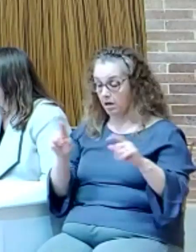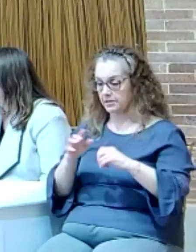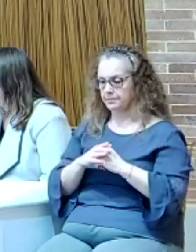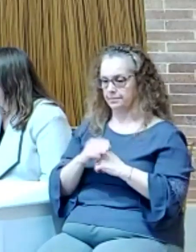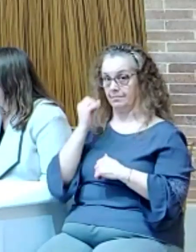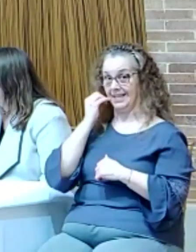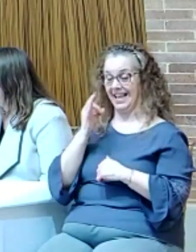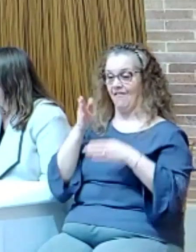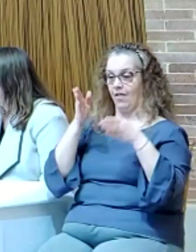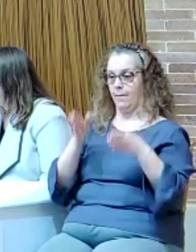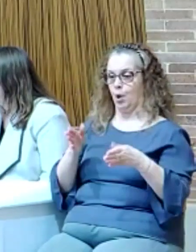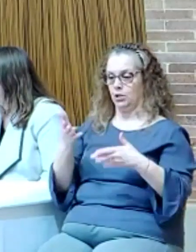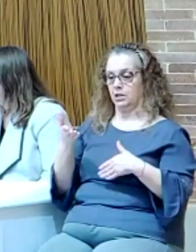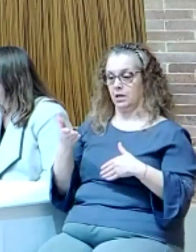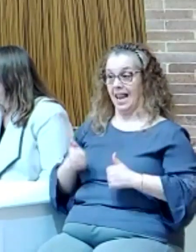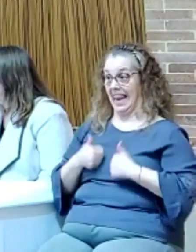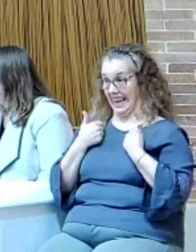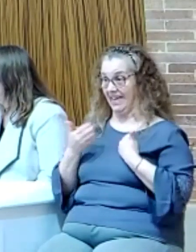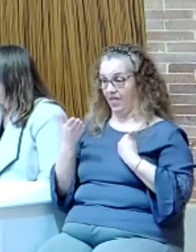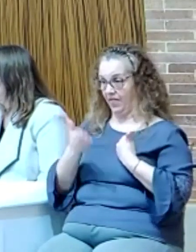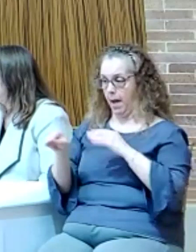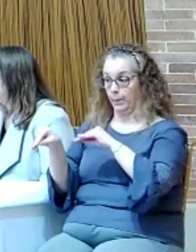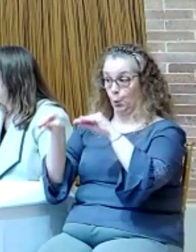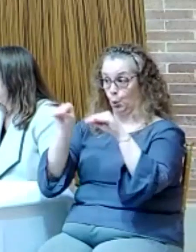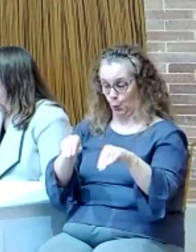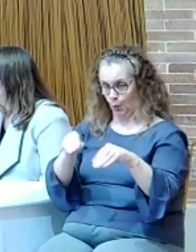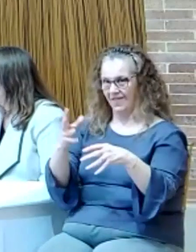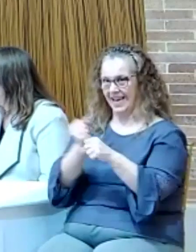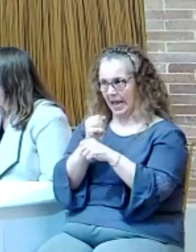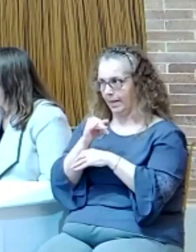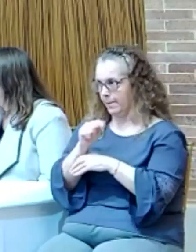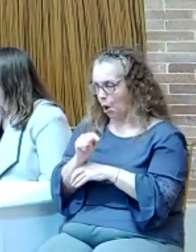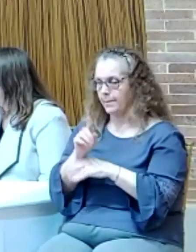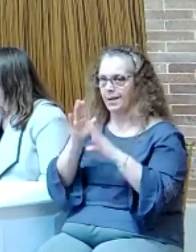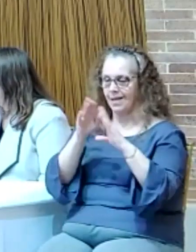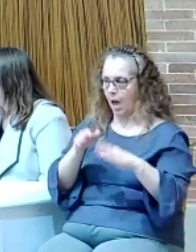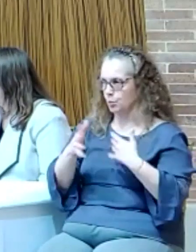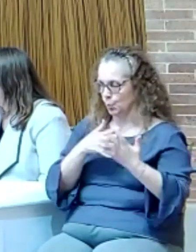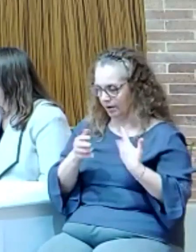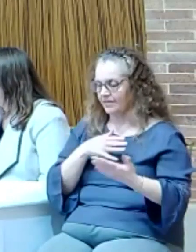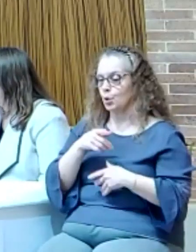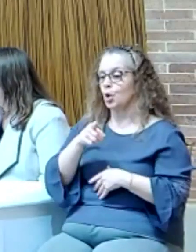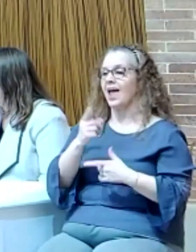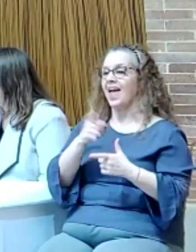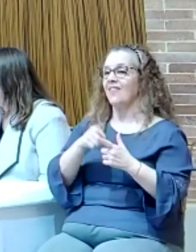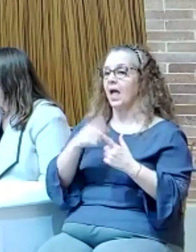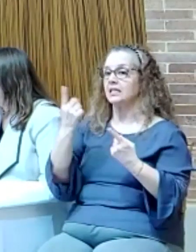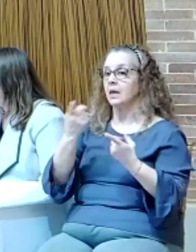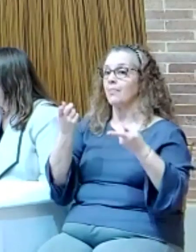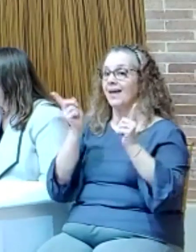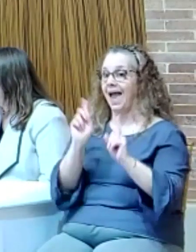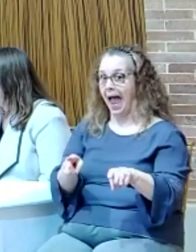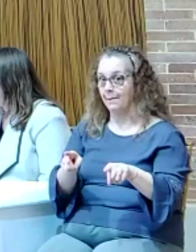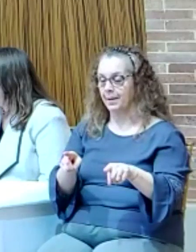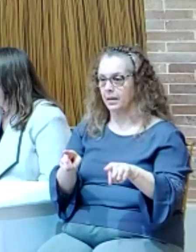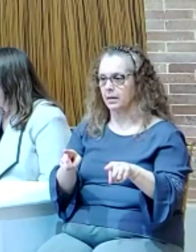living in the particular housing unit if shouldn't if an accident were to happen then there are proper legal remedies in